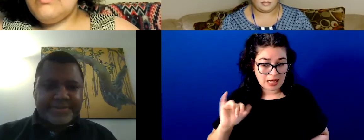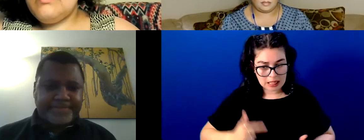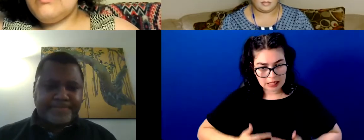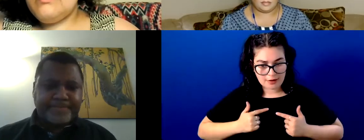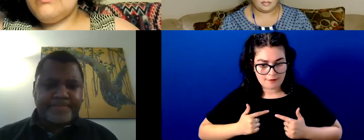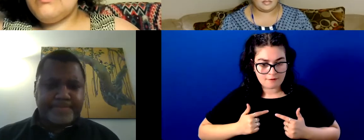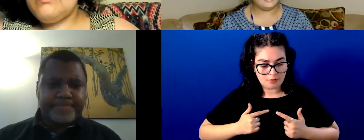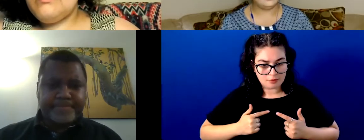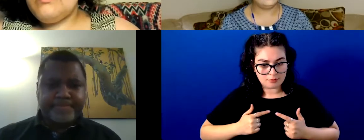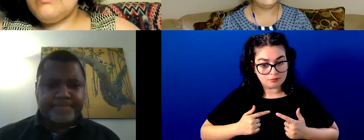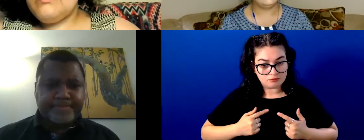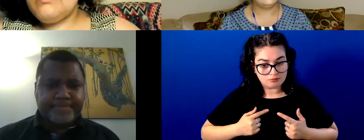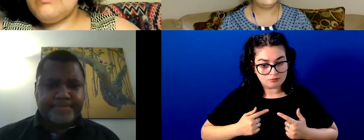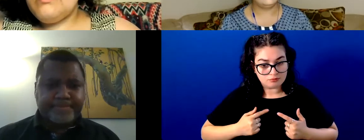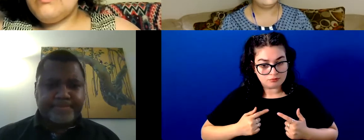intersections?